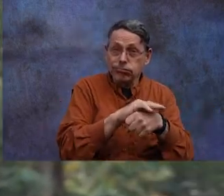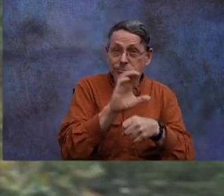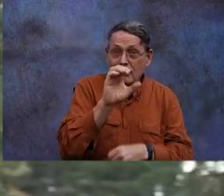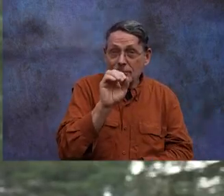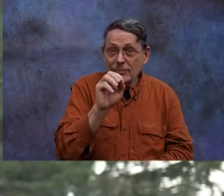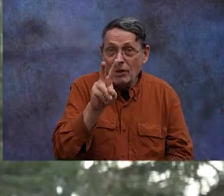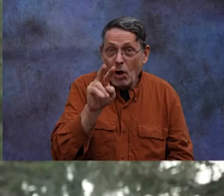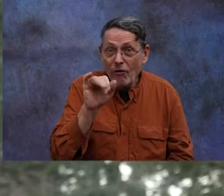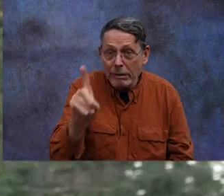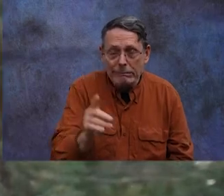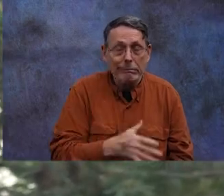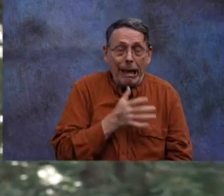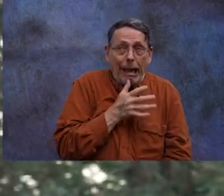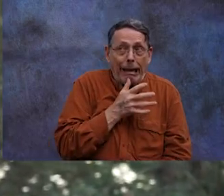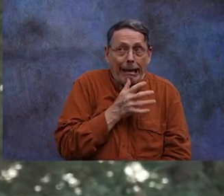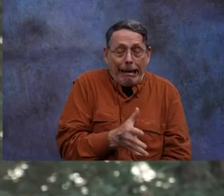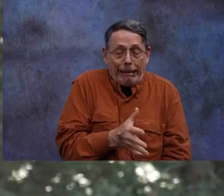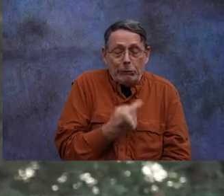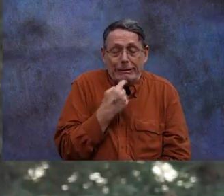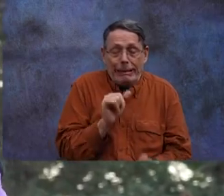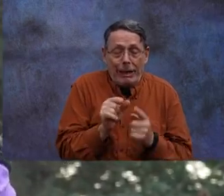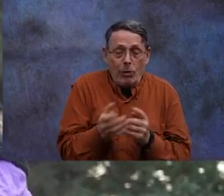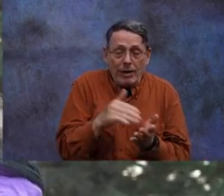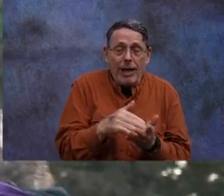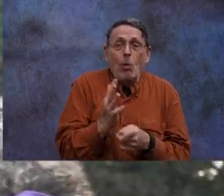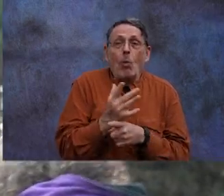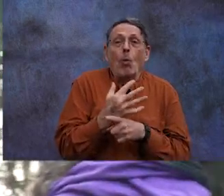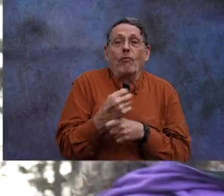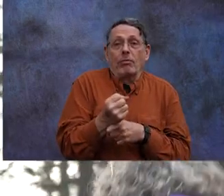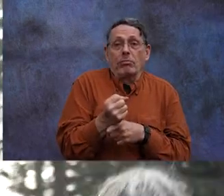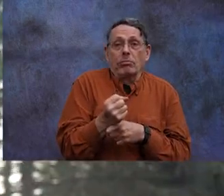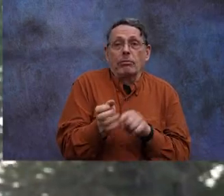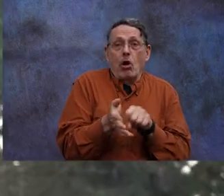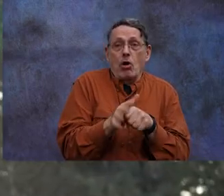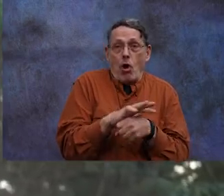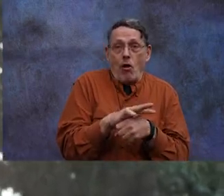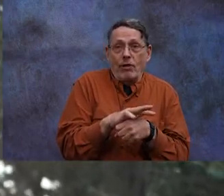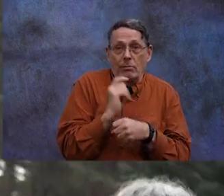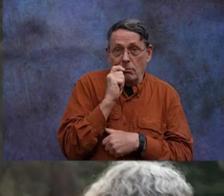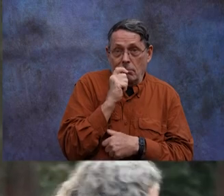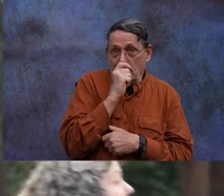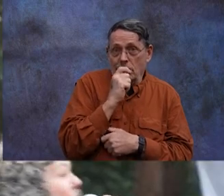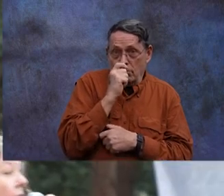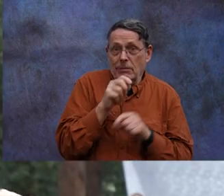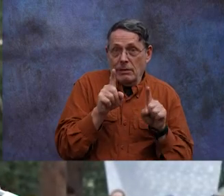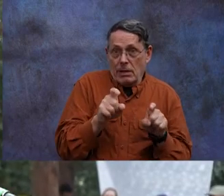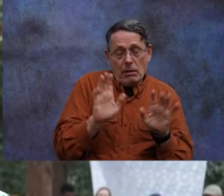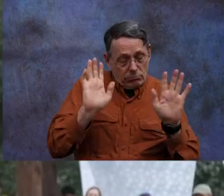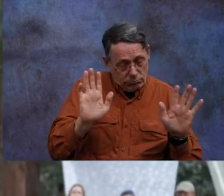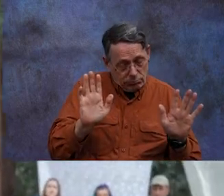bring it in, but COVID. We have run out of COVID tests. We do, however,